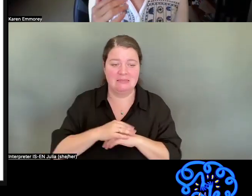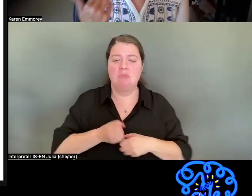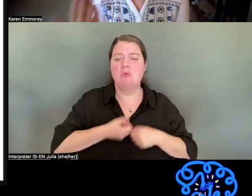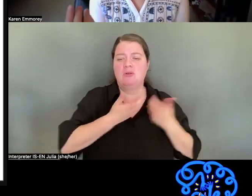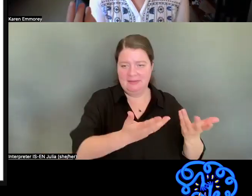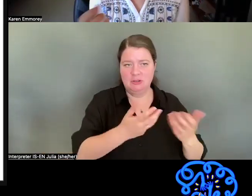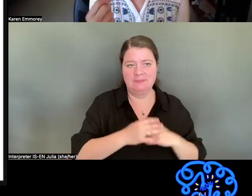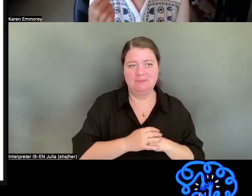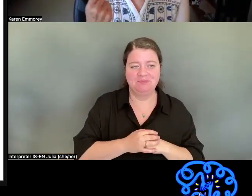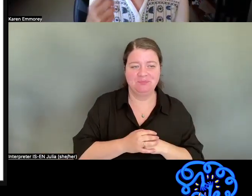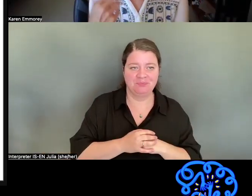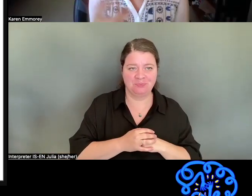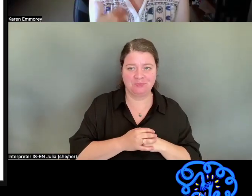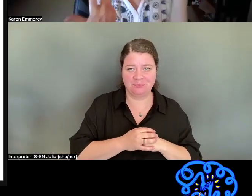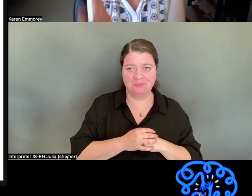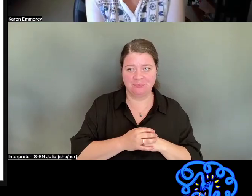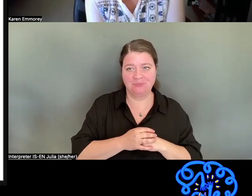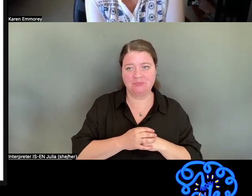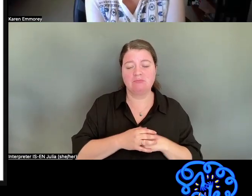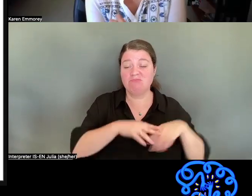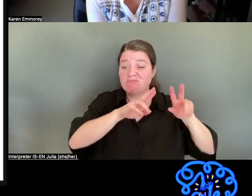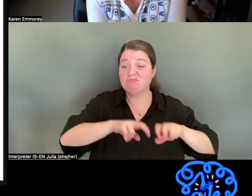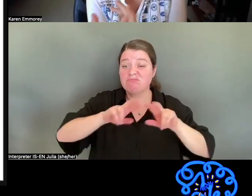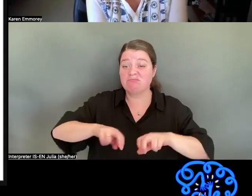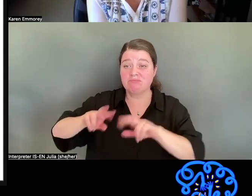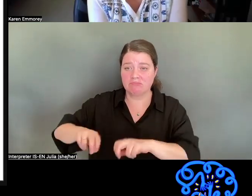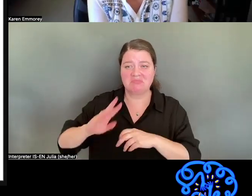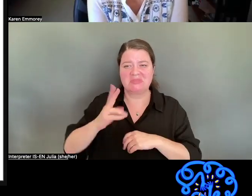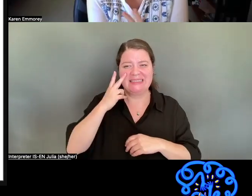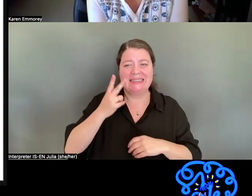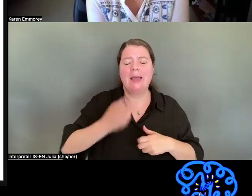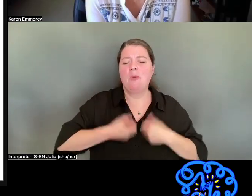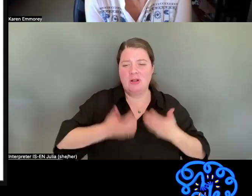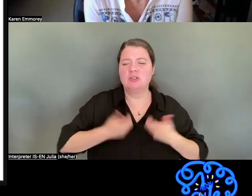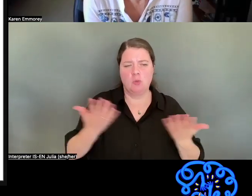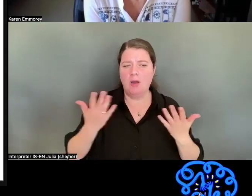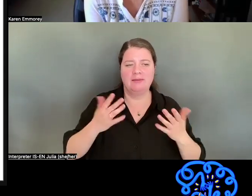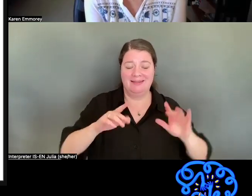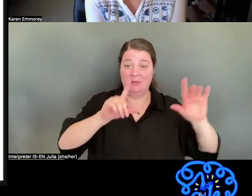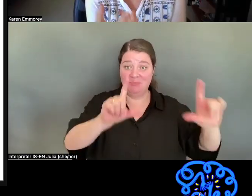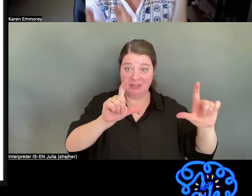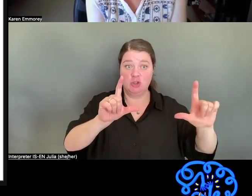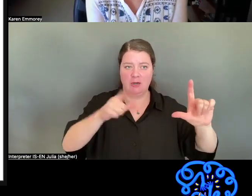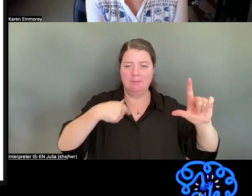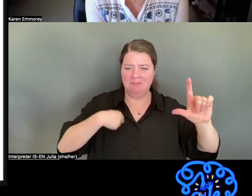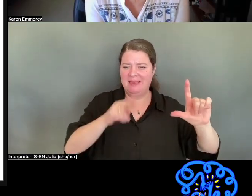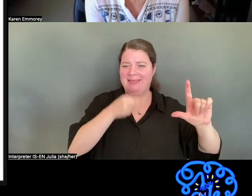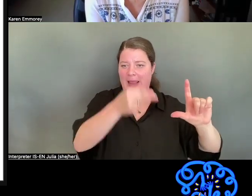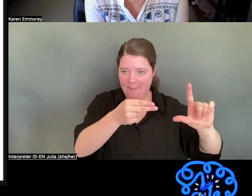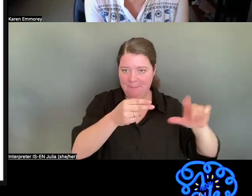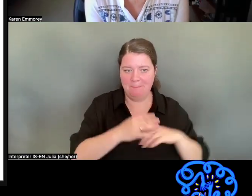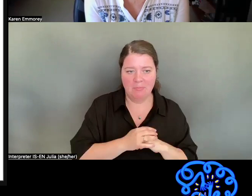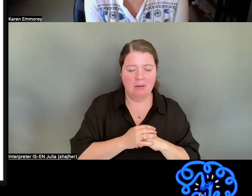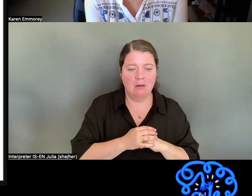evidence showing that pictures, so you elicit production with picture naming. That's one way to get at language production. And their pictures